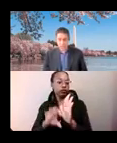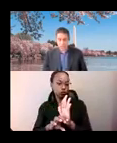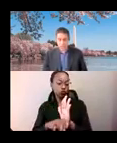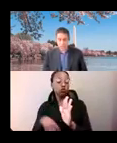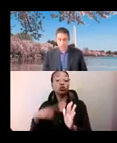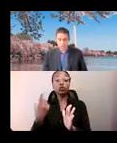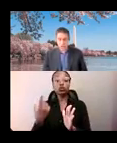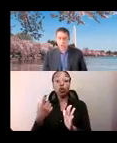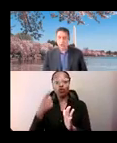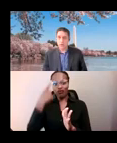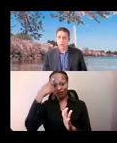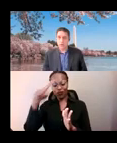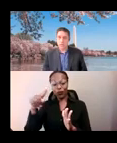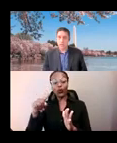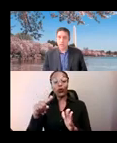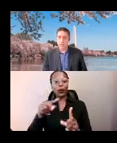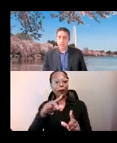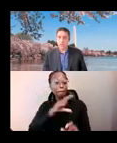of speech.